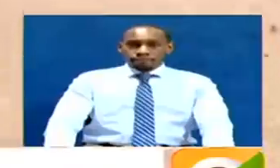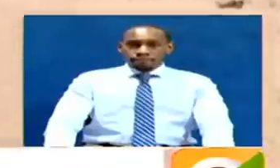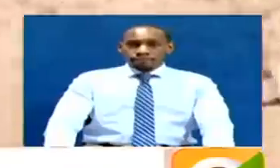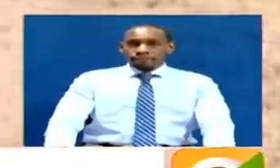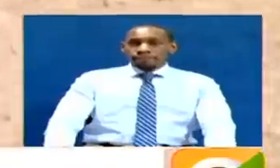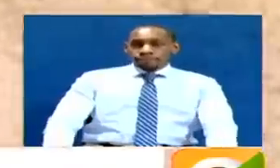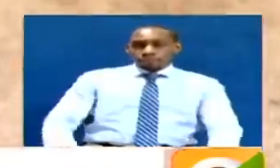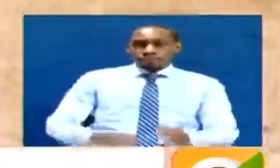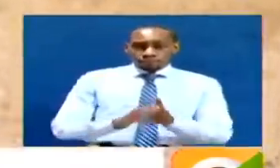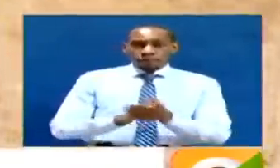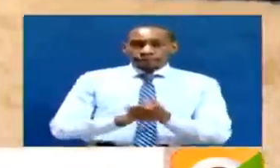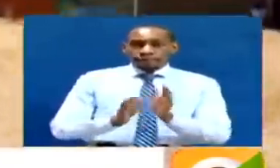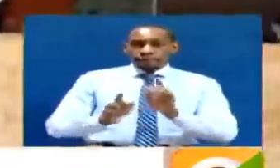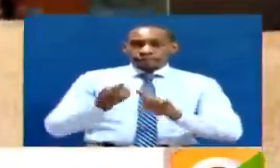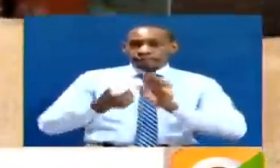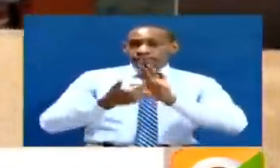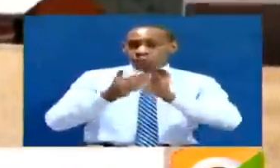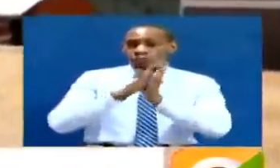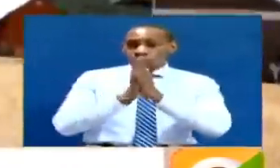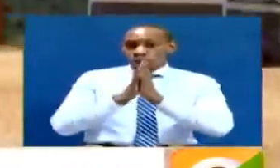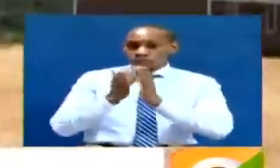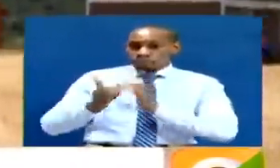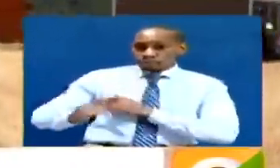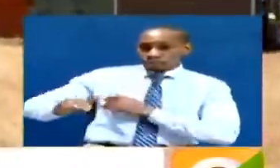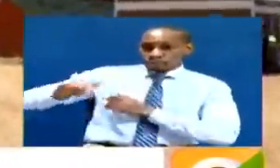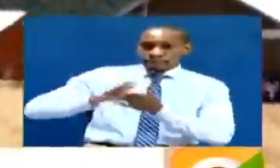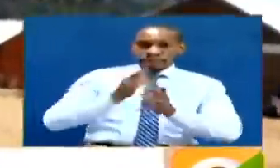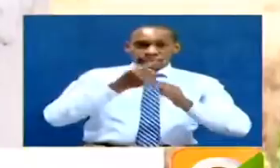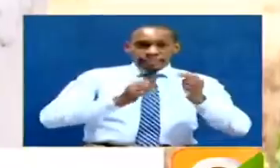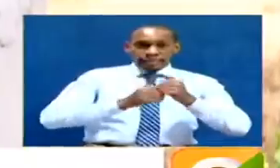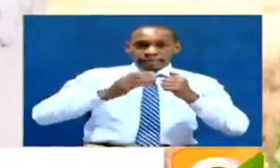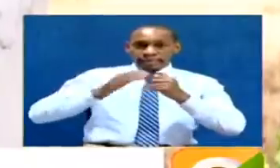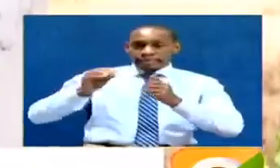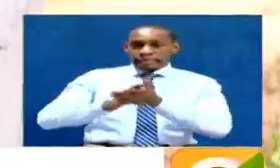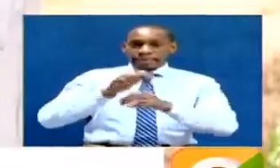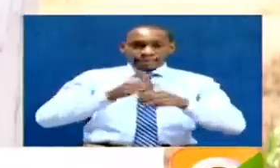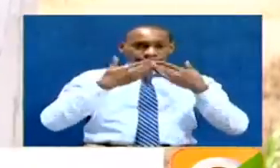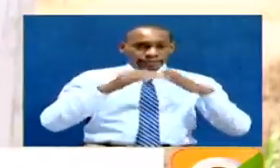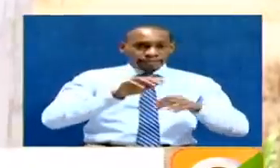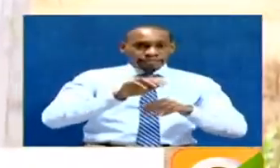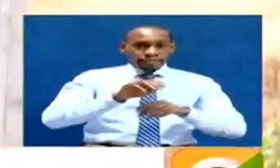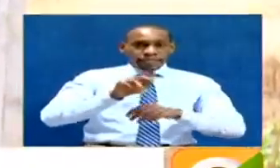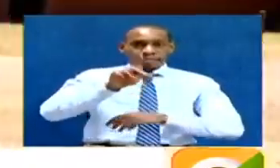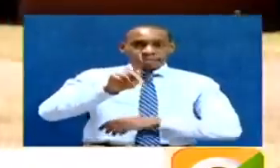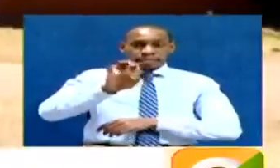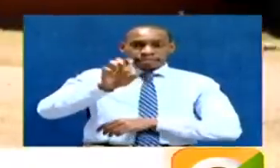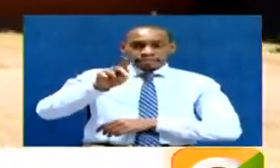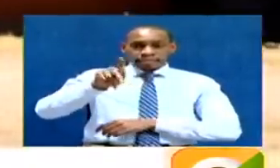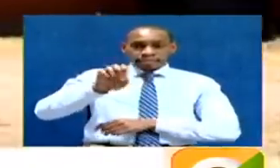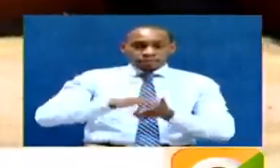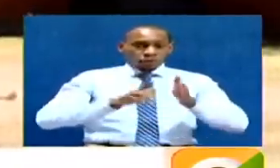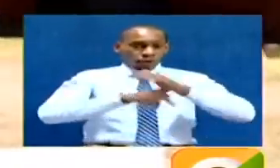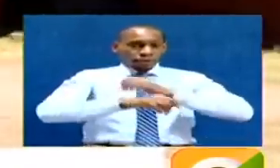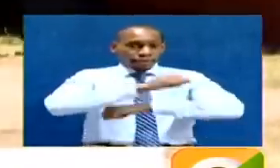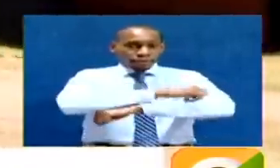But let's take you back to the beginning of his story. In 1990, when he wrote his KCP exam at the Ol Arjiju